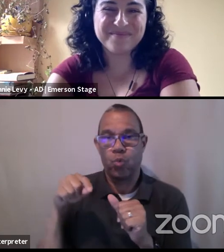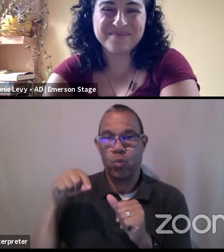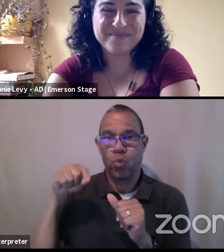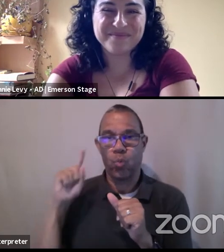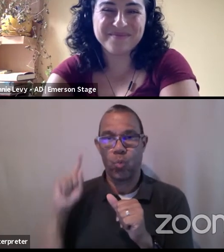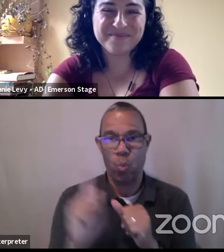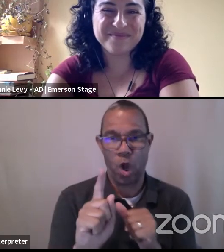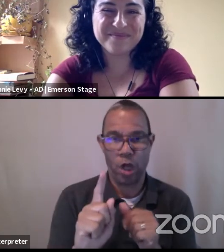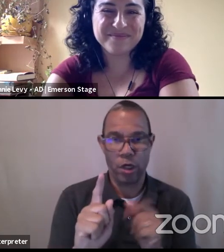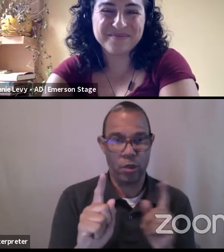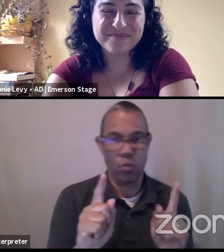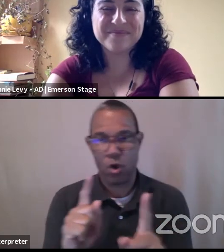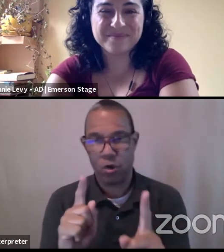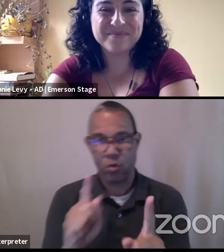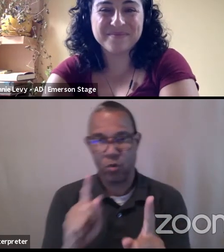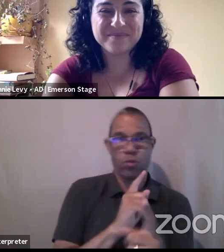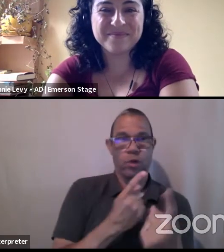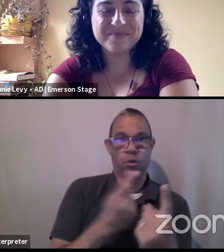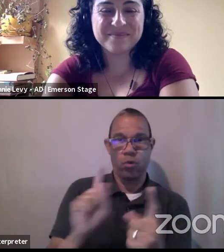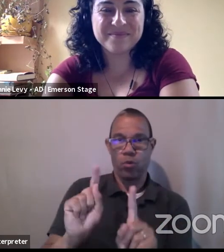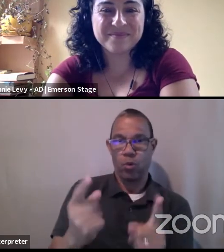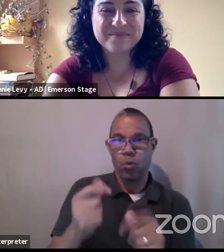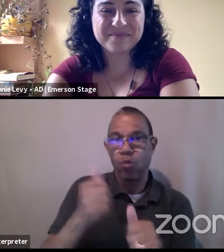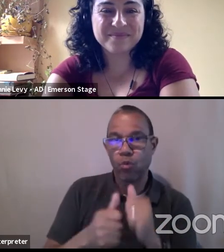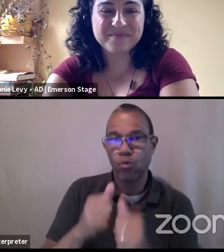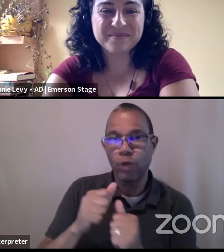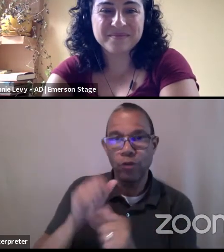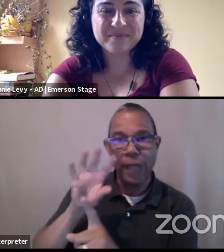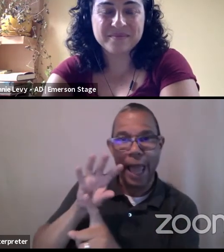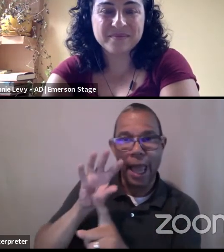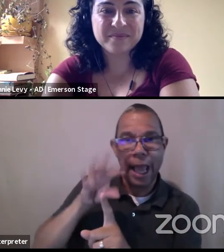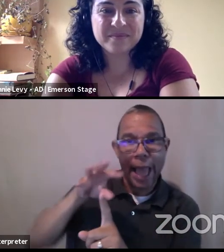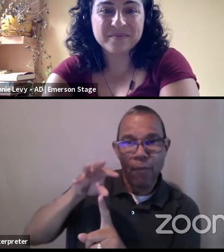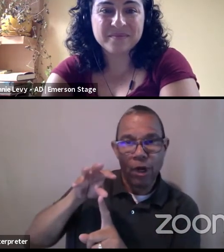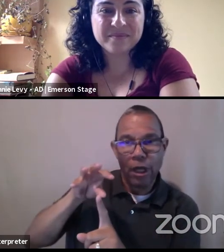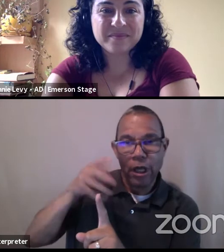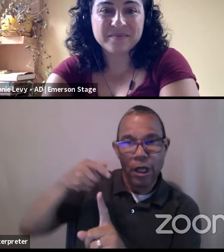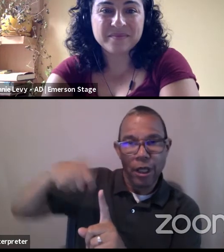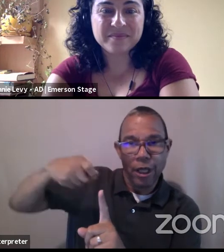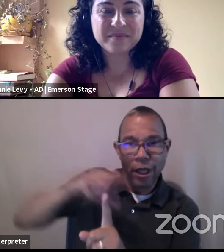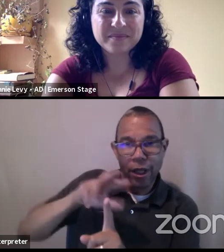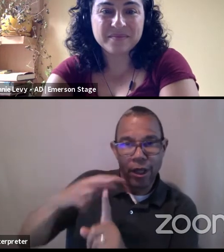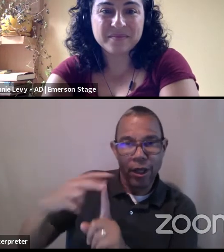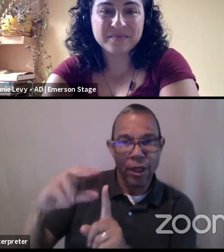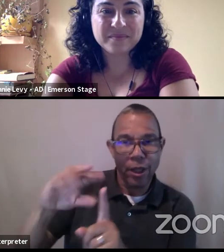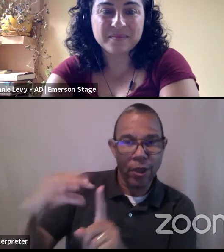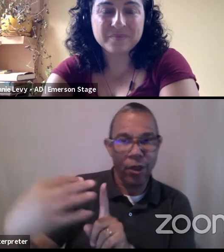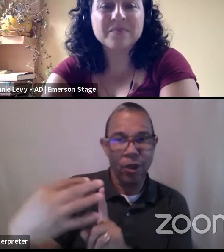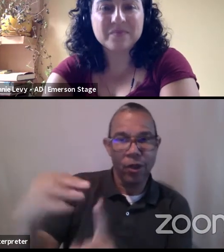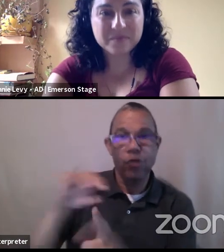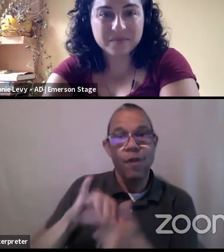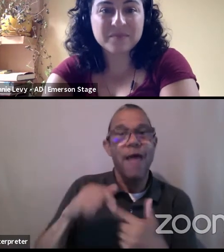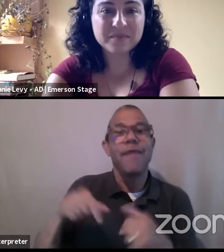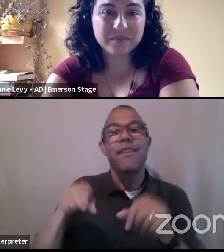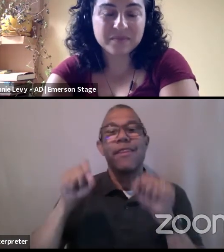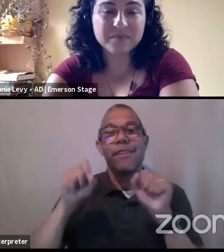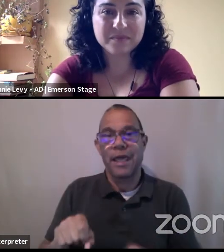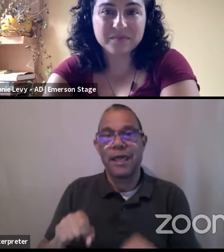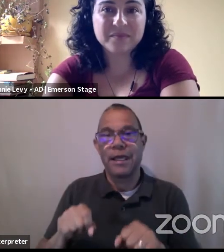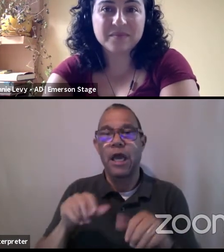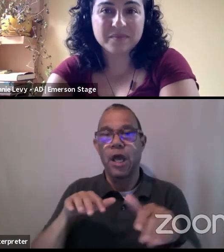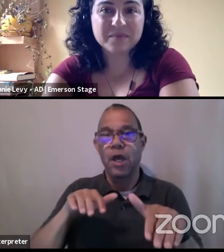where they which camera they should be performing to so that they can walk out a cinematic